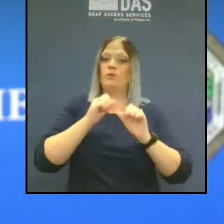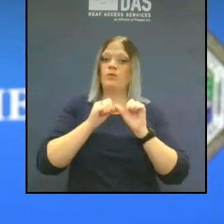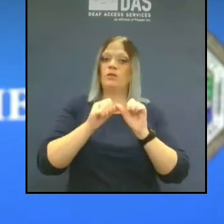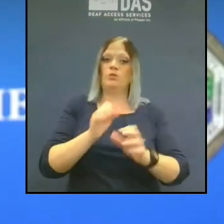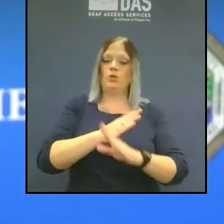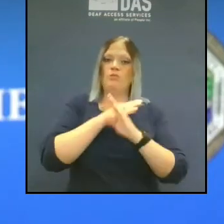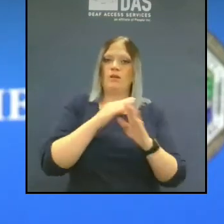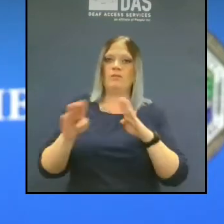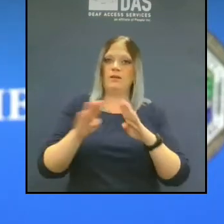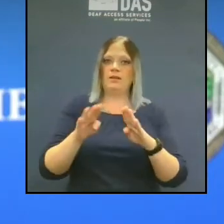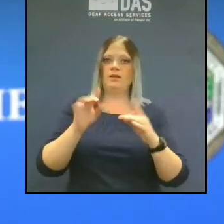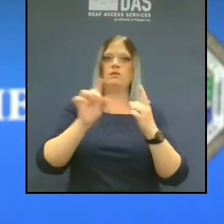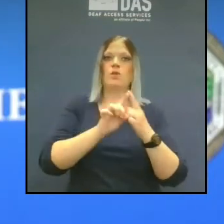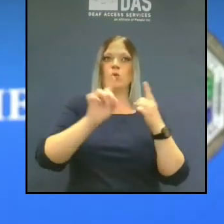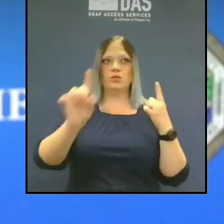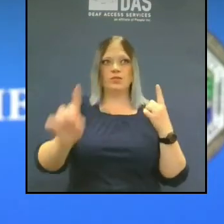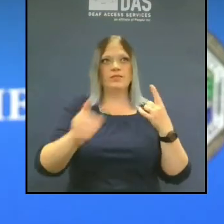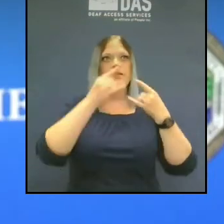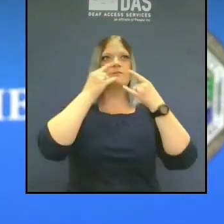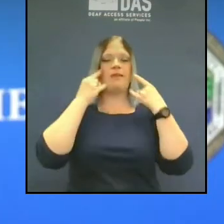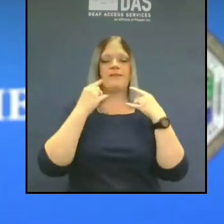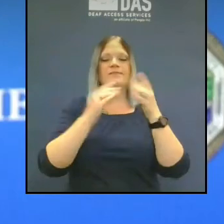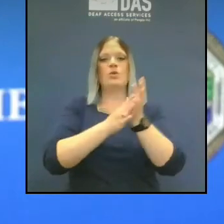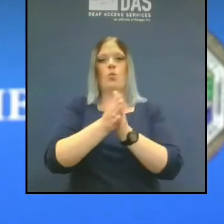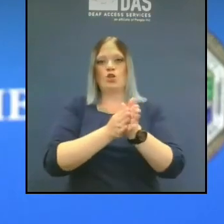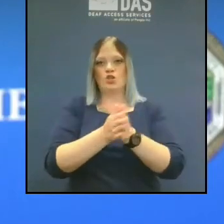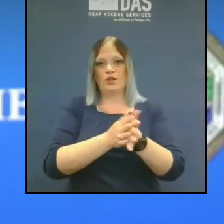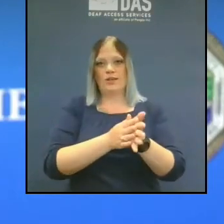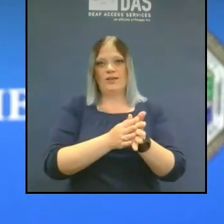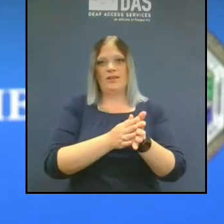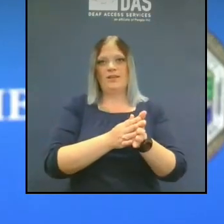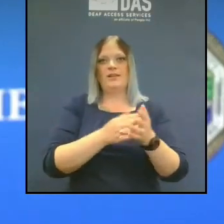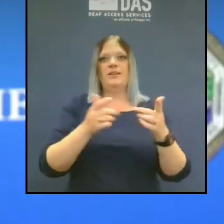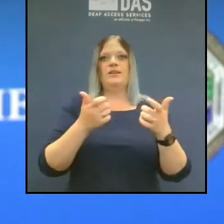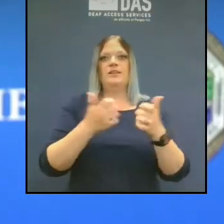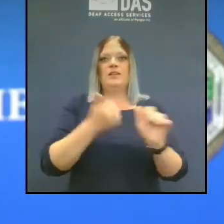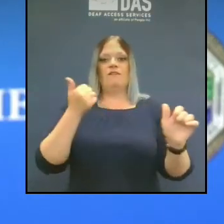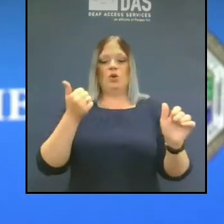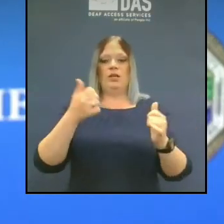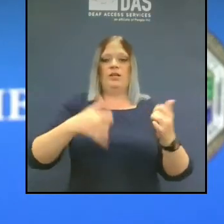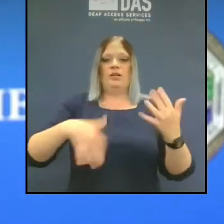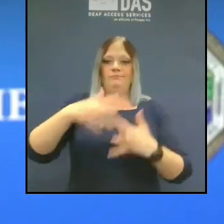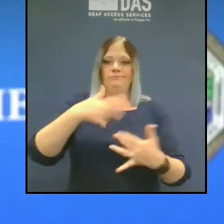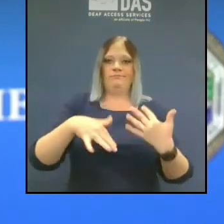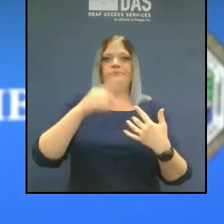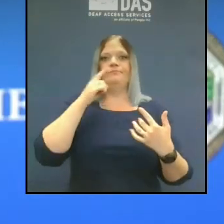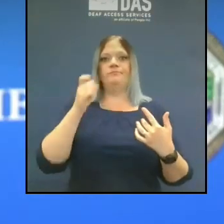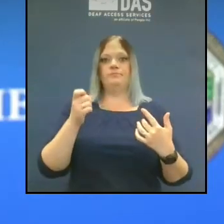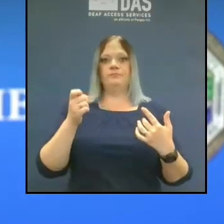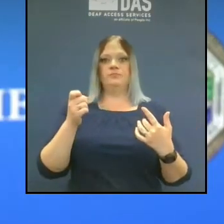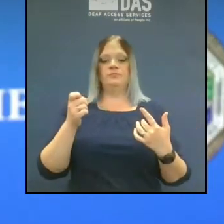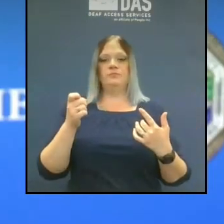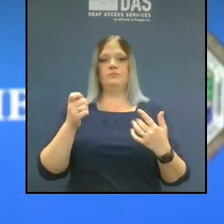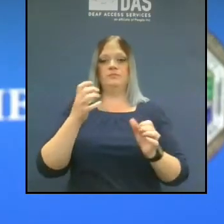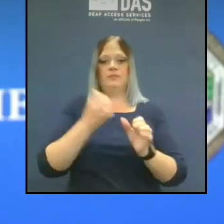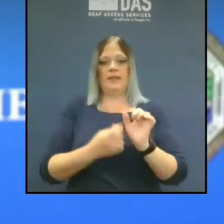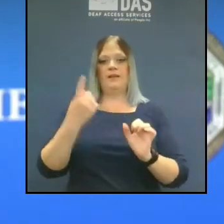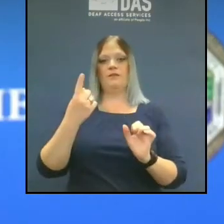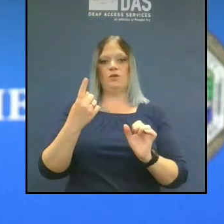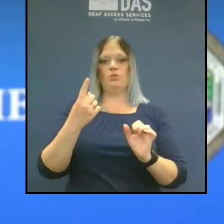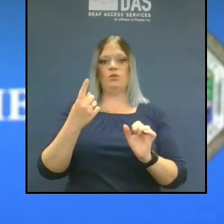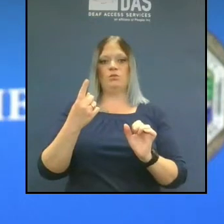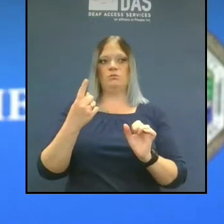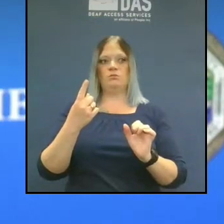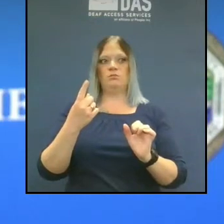protective behaviors with social distancing and masking and washing your hands and avoiding these large gatherings, because everybody is